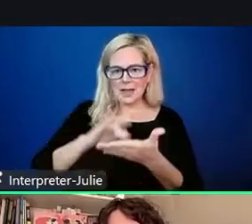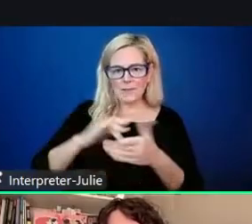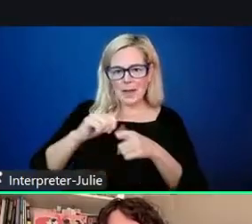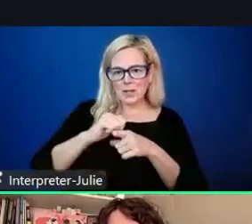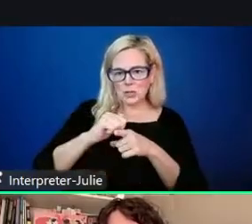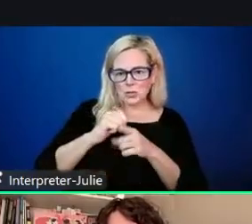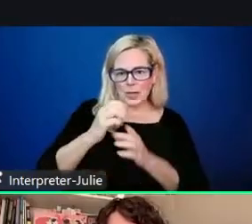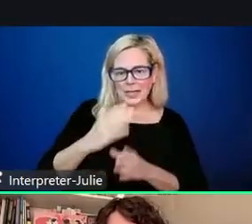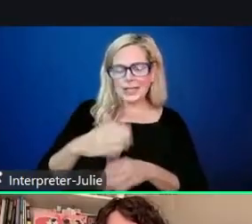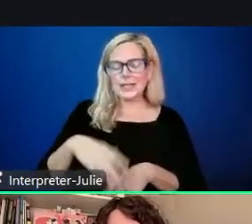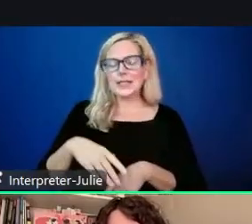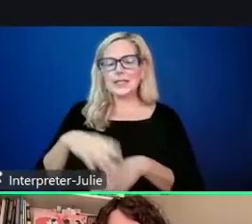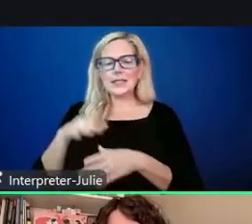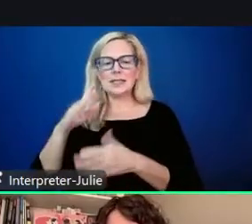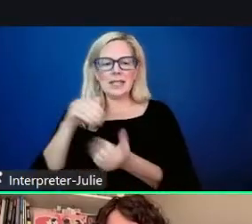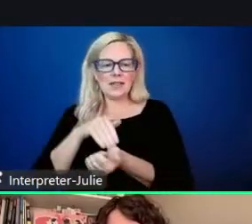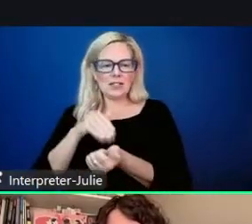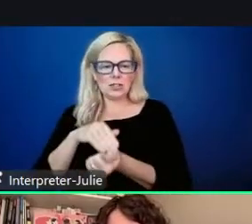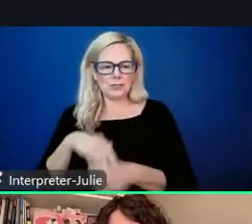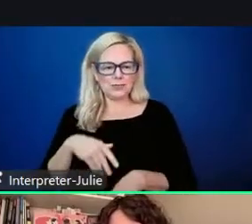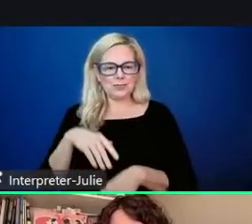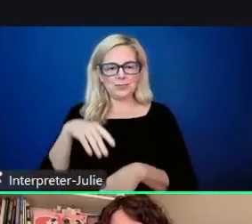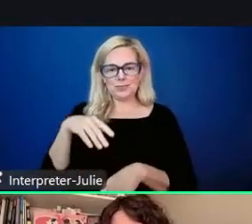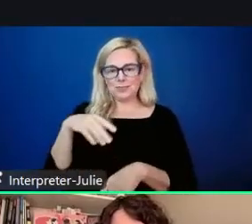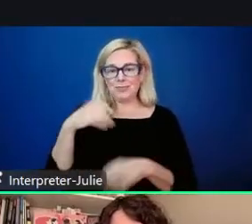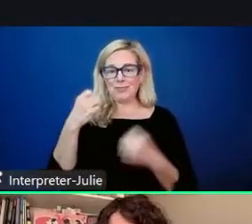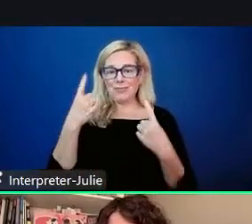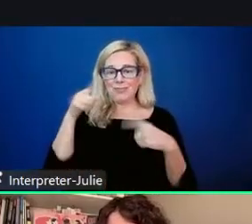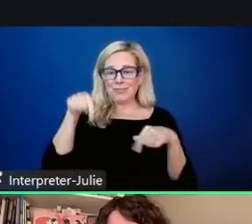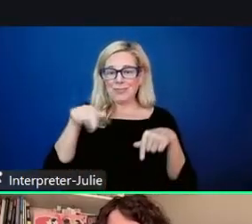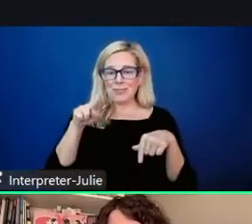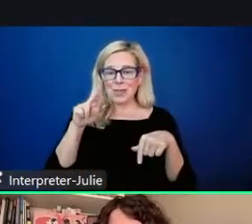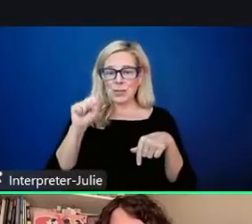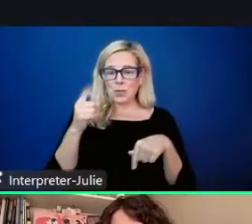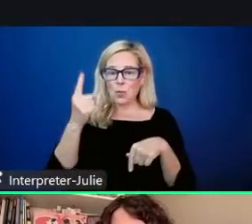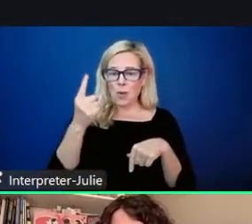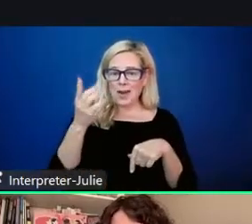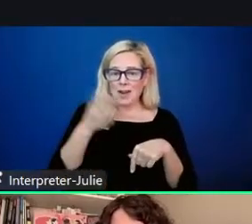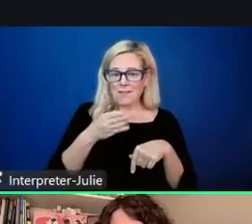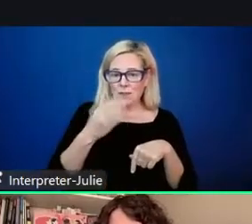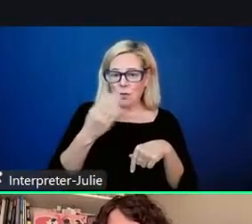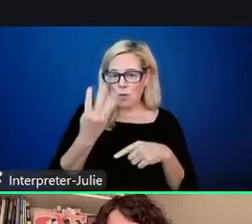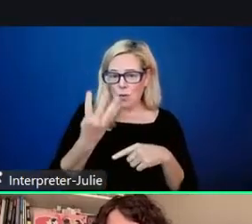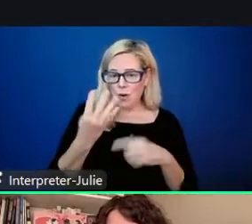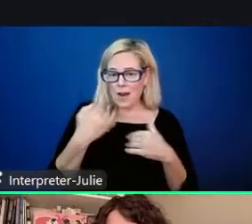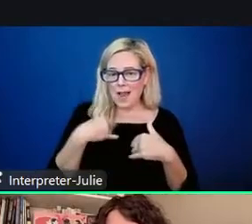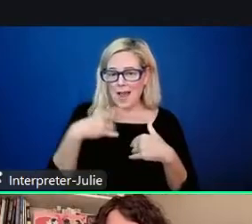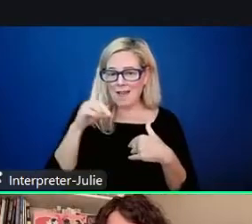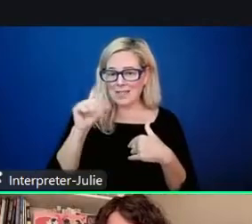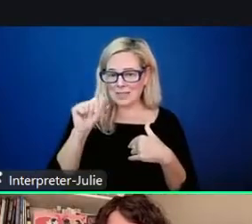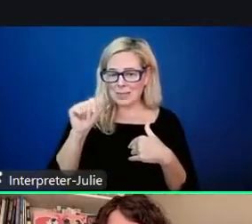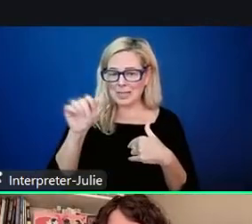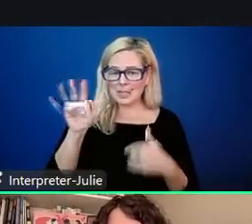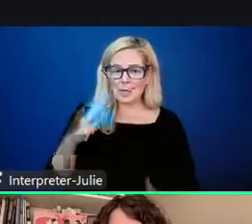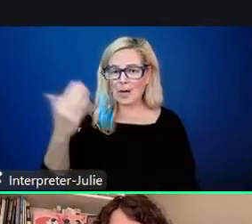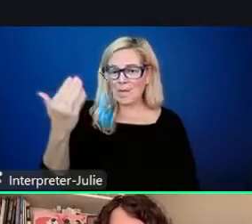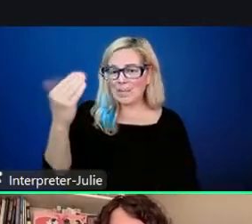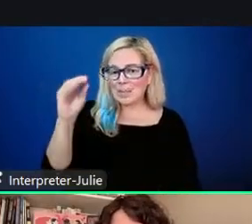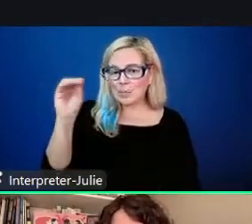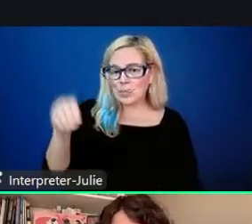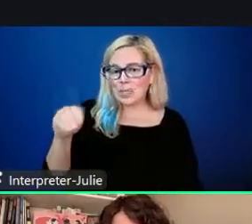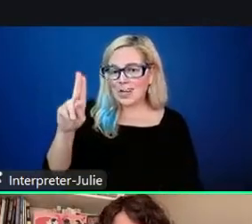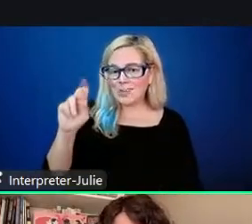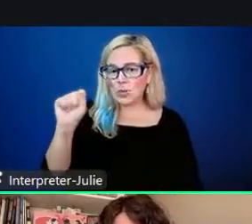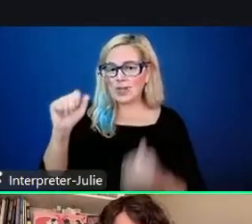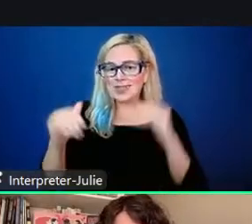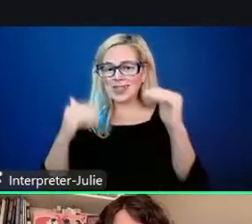So, okay, in the United States, 1 out of 4 adults have a disability, and about 15% of US adults have a